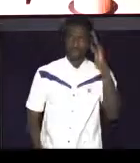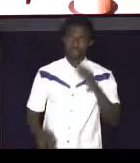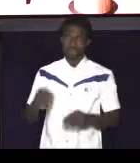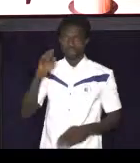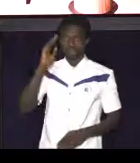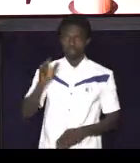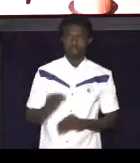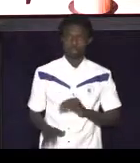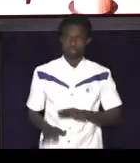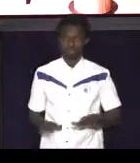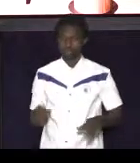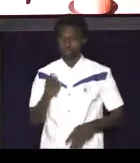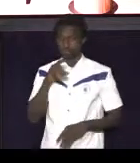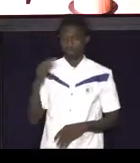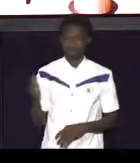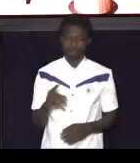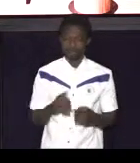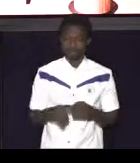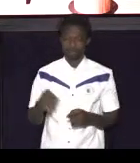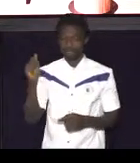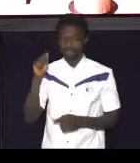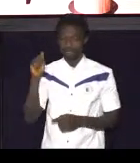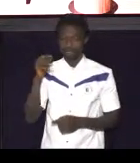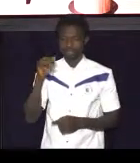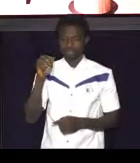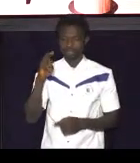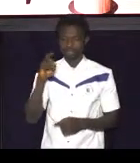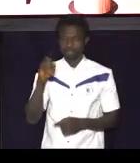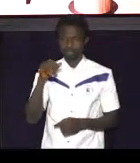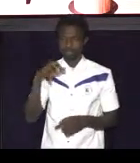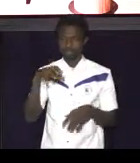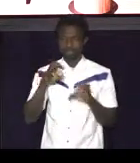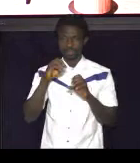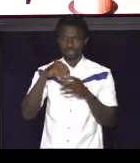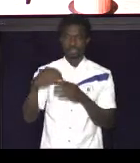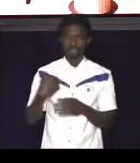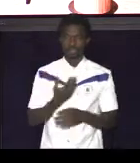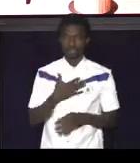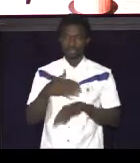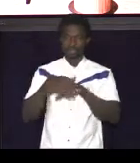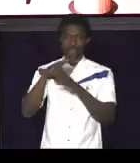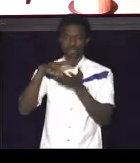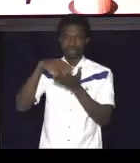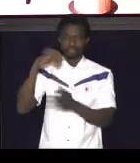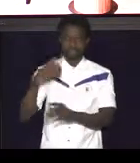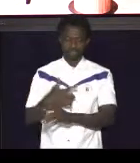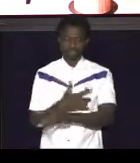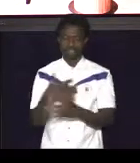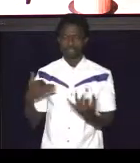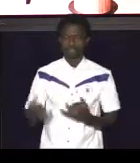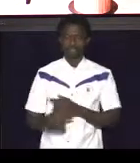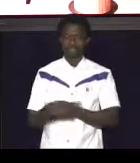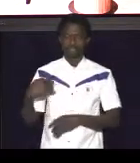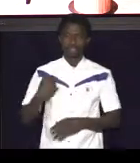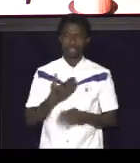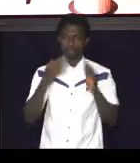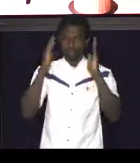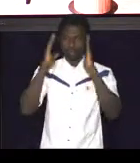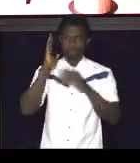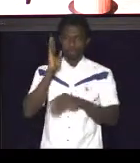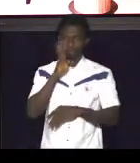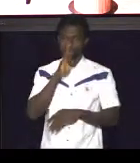Hello, pupils. You're welcome to Auntie Fumi's class. In our English Studies lesson today, our focus will